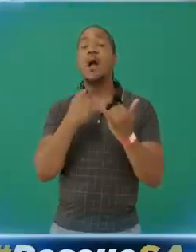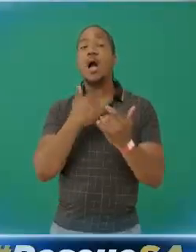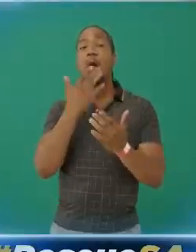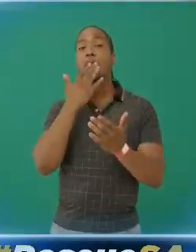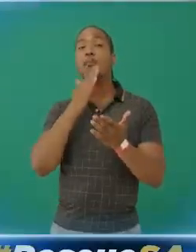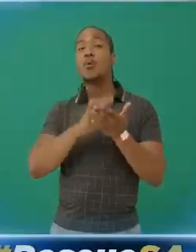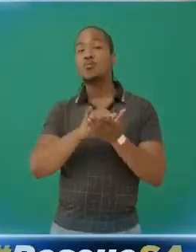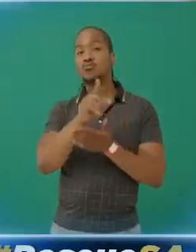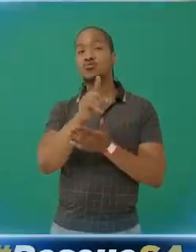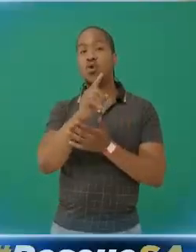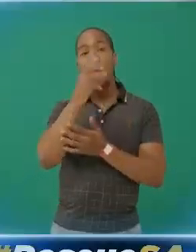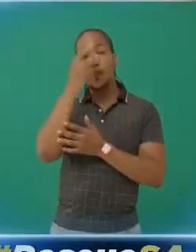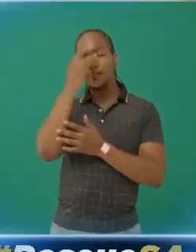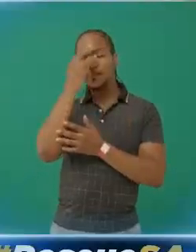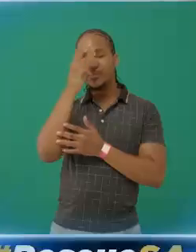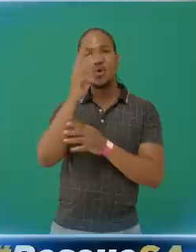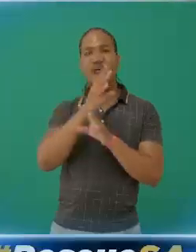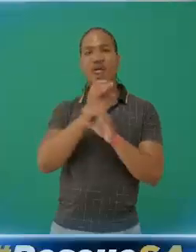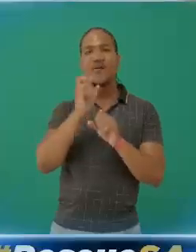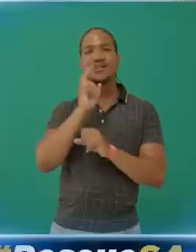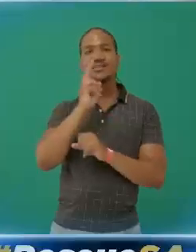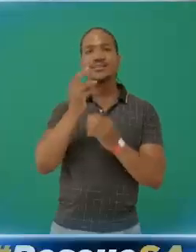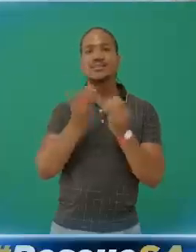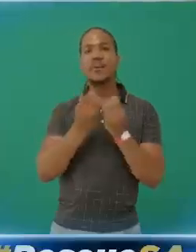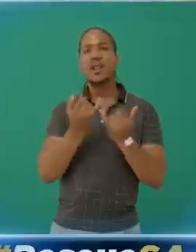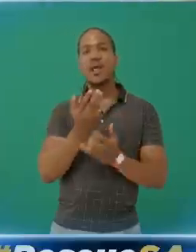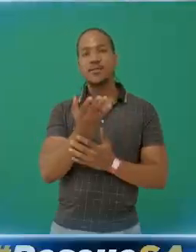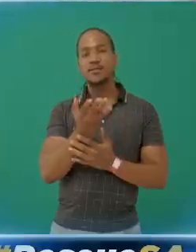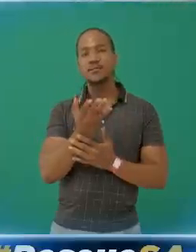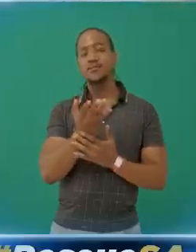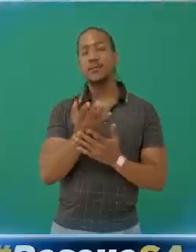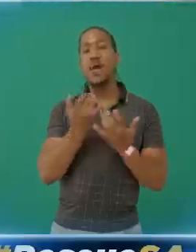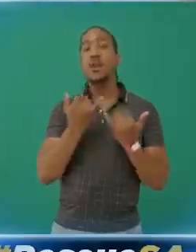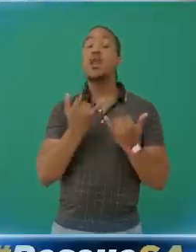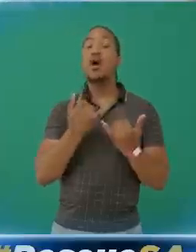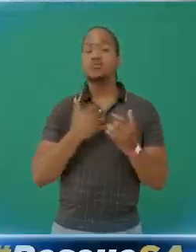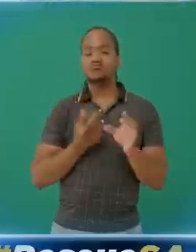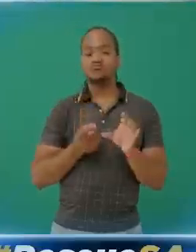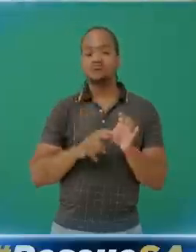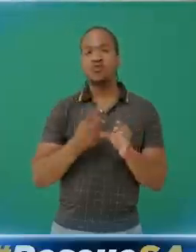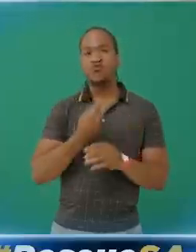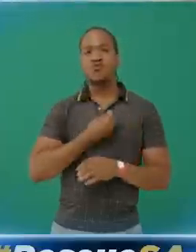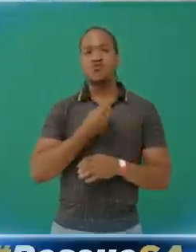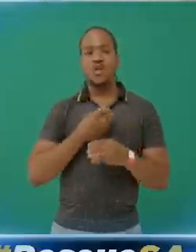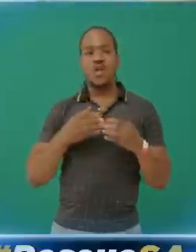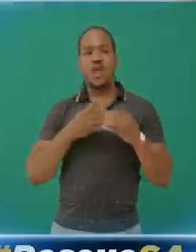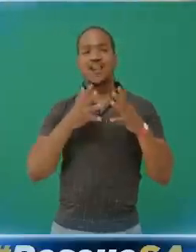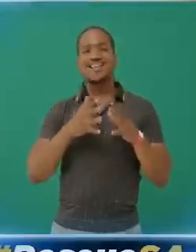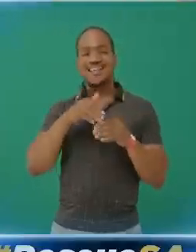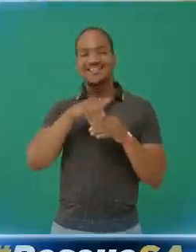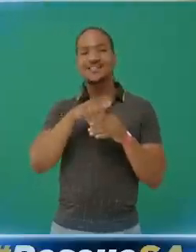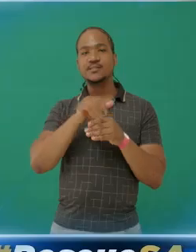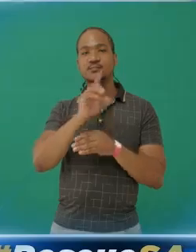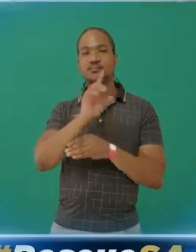Pretoria has never seen anything like this before. But now I'm joined by two young leaders inside the DAR,